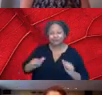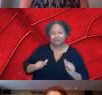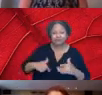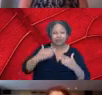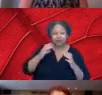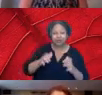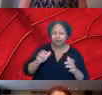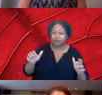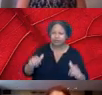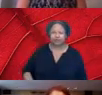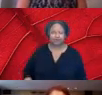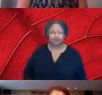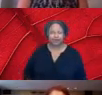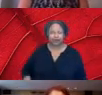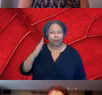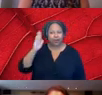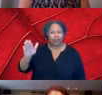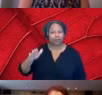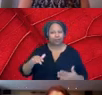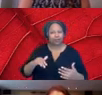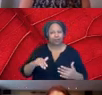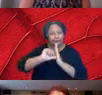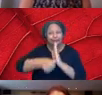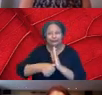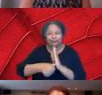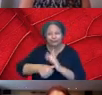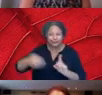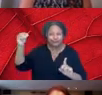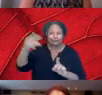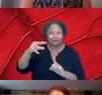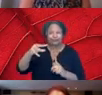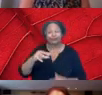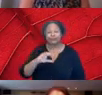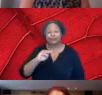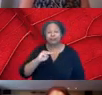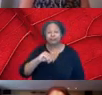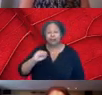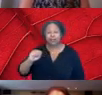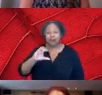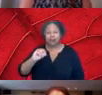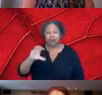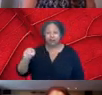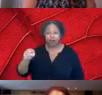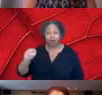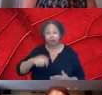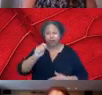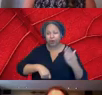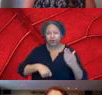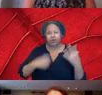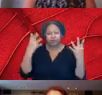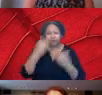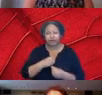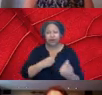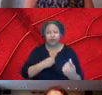And a shameless plug that Ms. Coco wrote a beautiful kind of Q&A blog